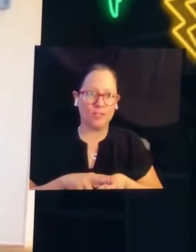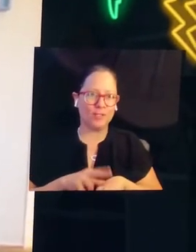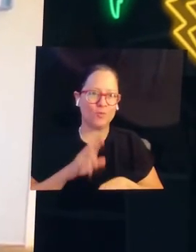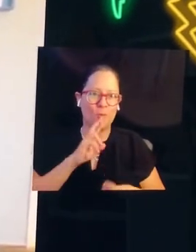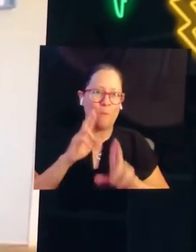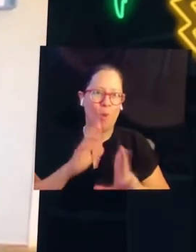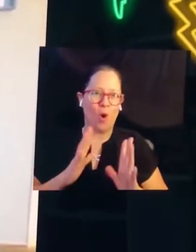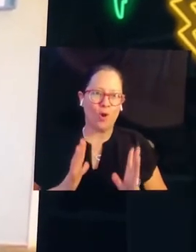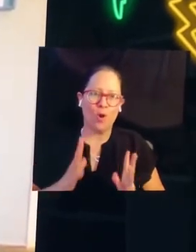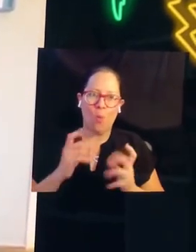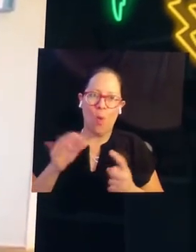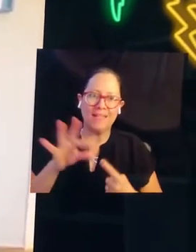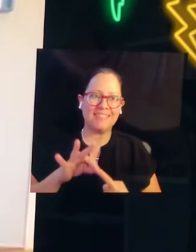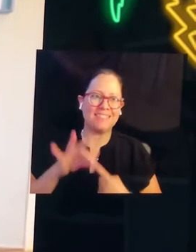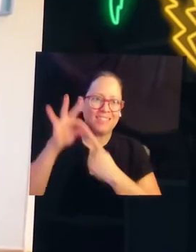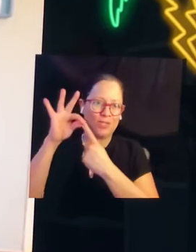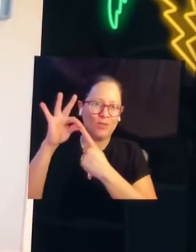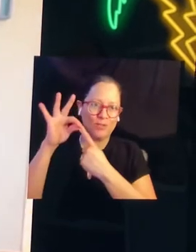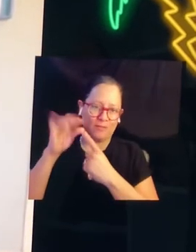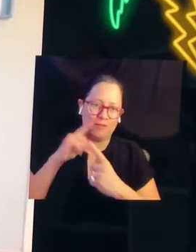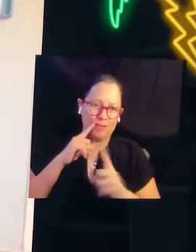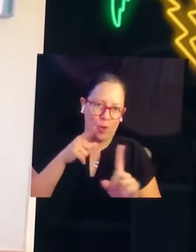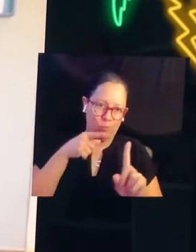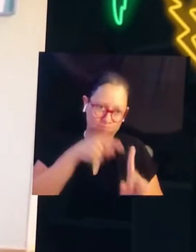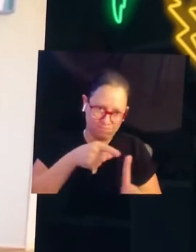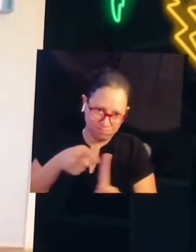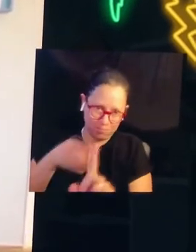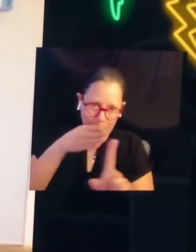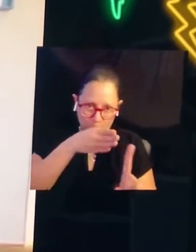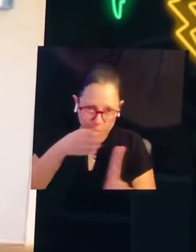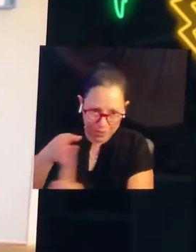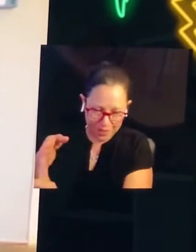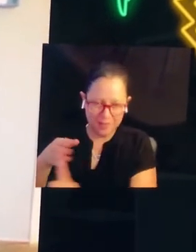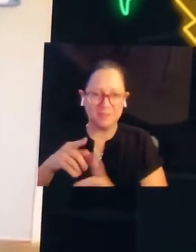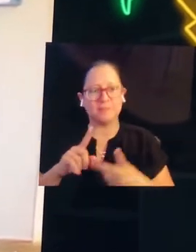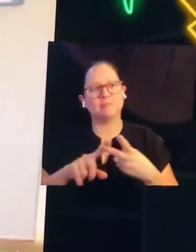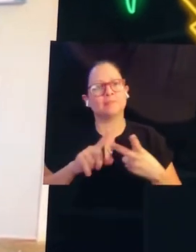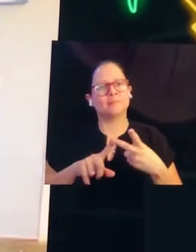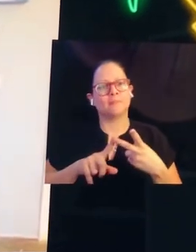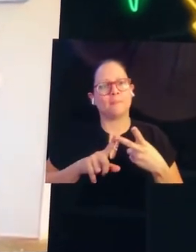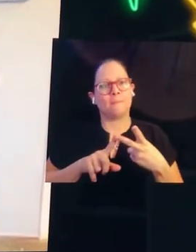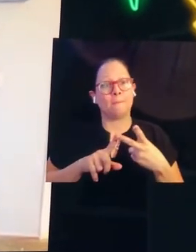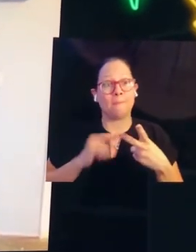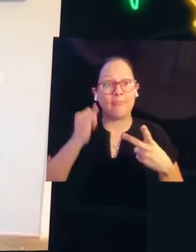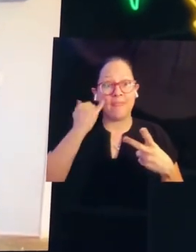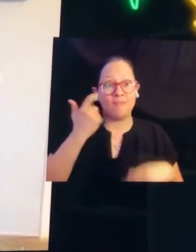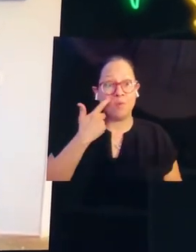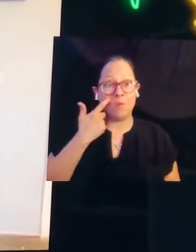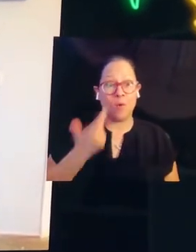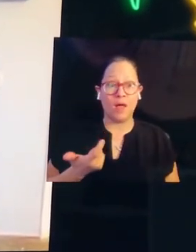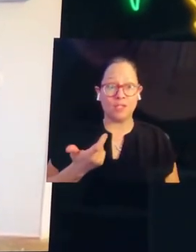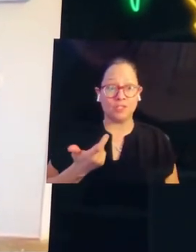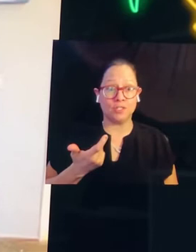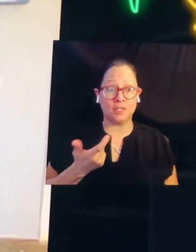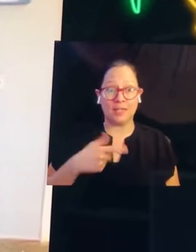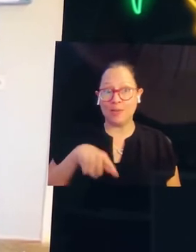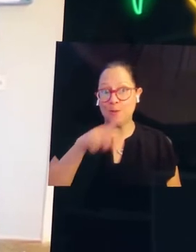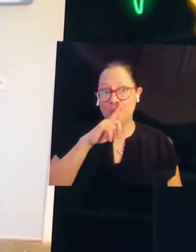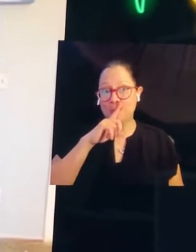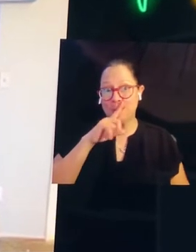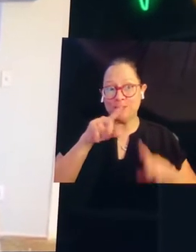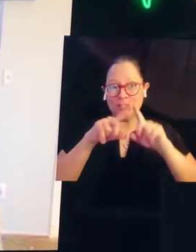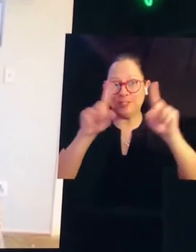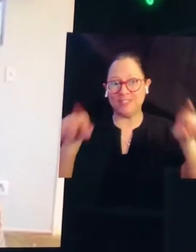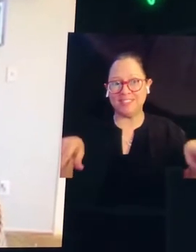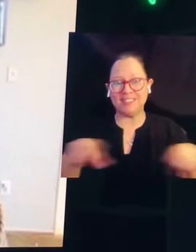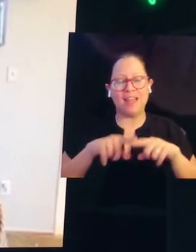your pitches. Also, for those of you who were watching and maybe didn't take a screenshot of the communication